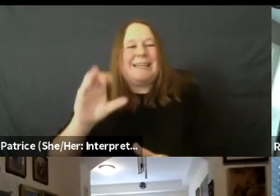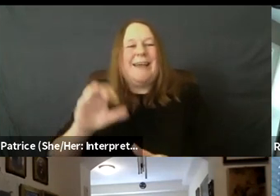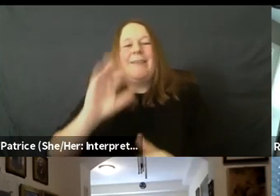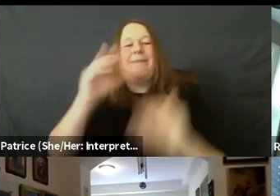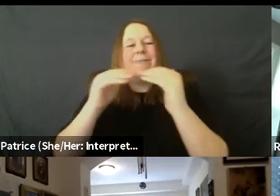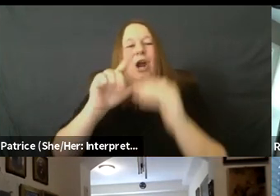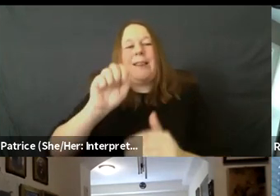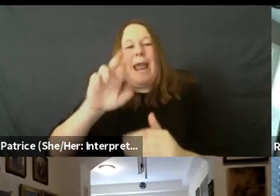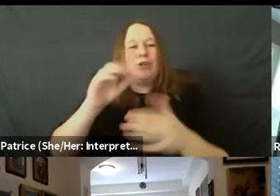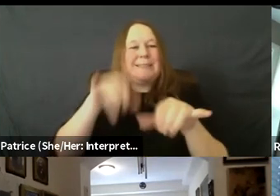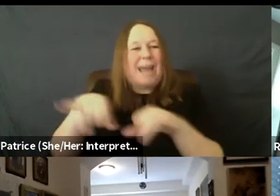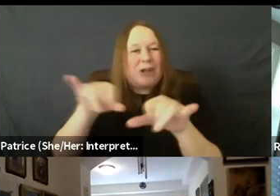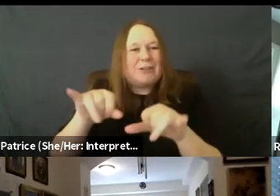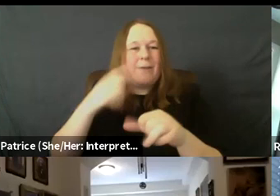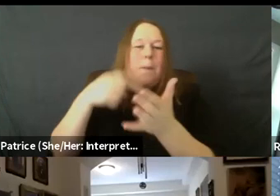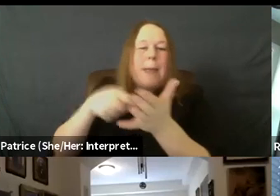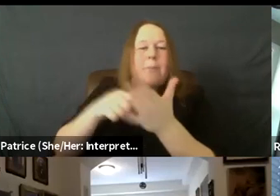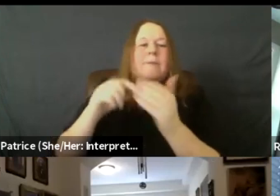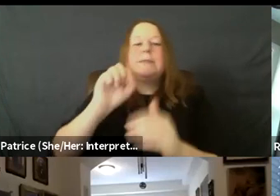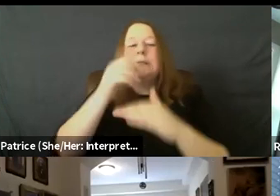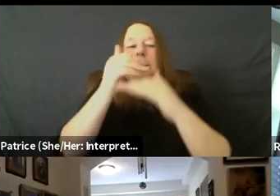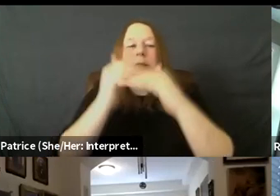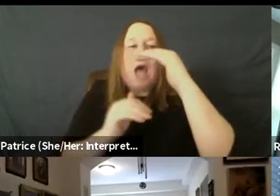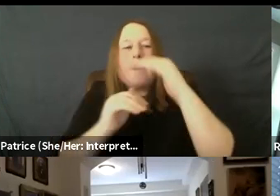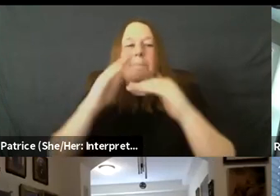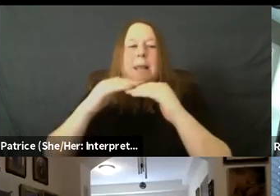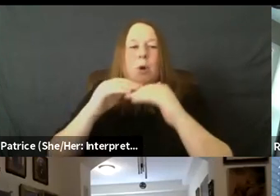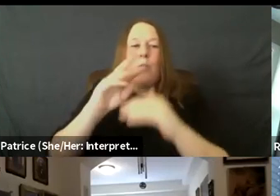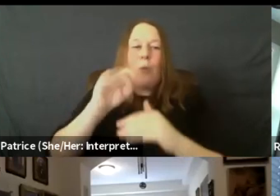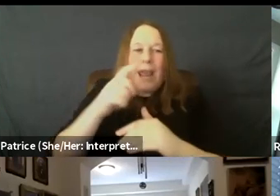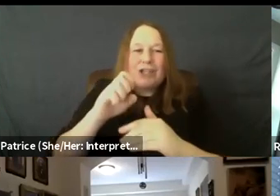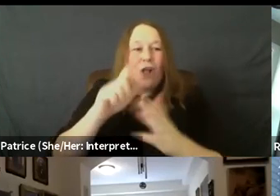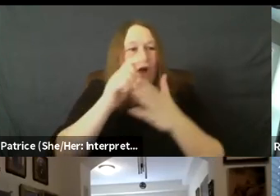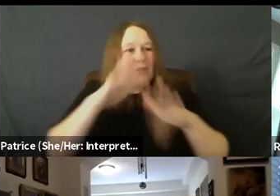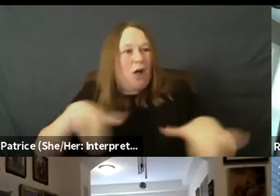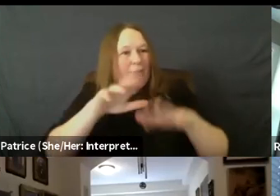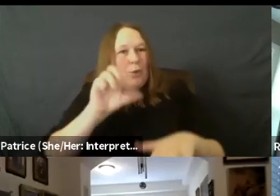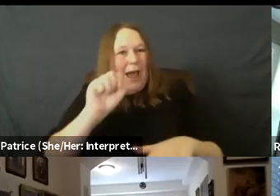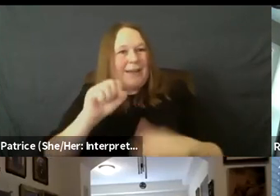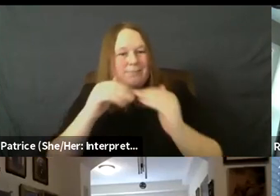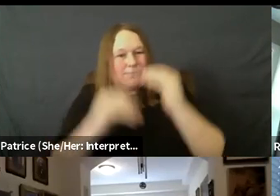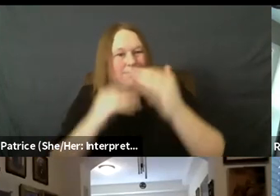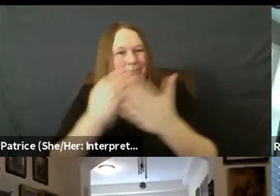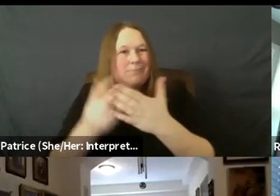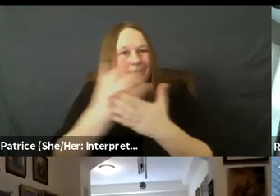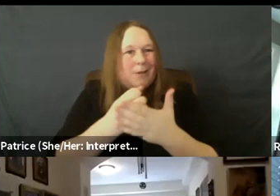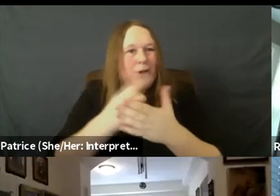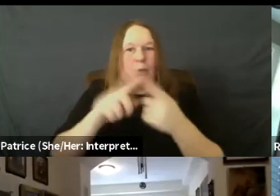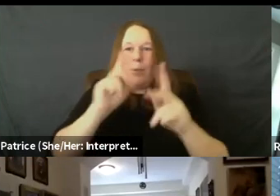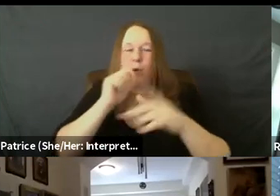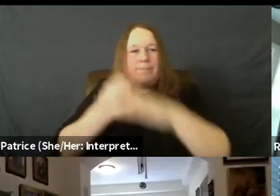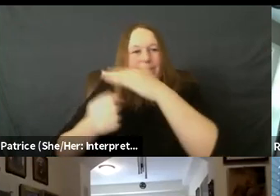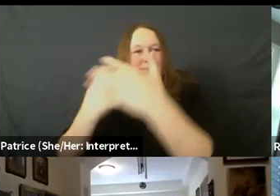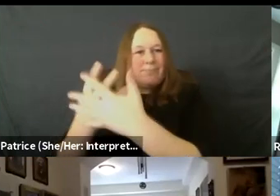still allows for payment of subminimum wage. Laws throughout the US that allow for payment of subminimum wage to incarcerated people who are